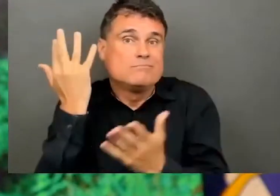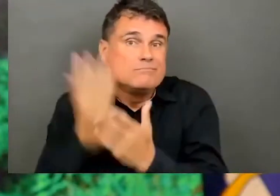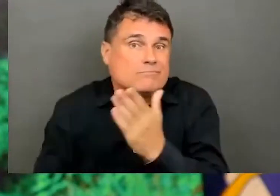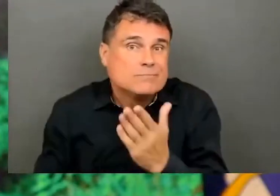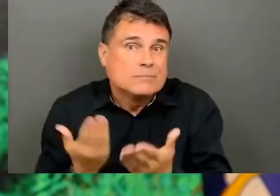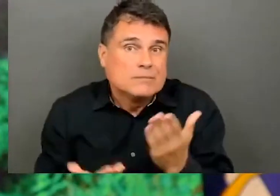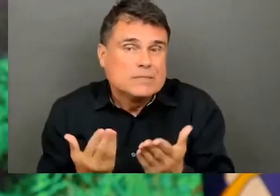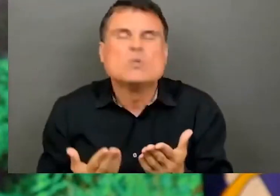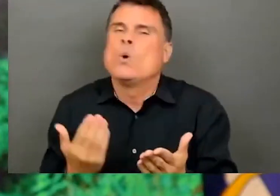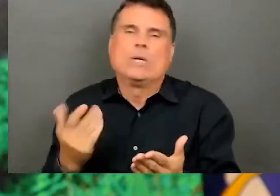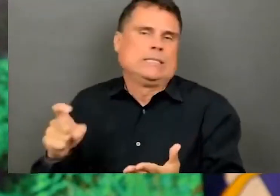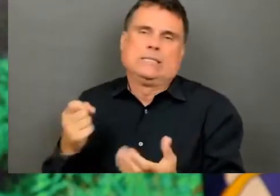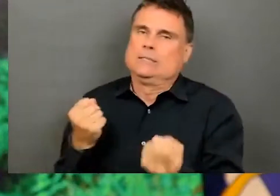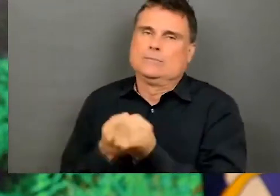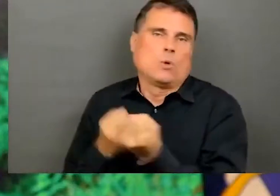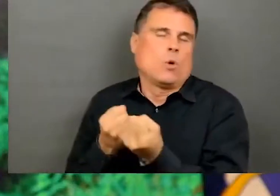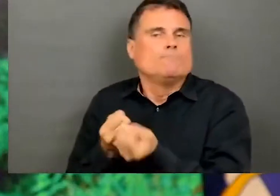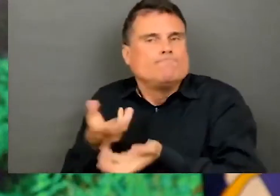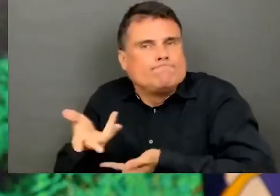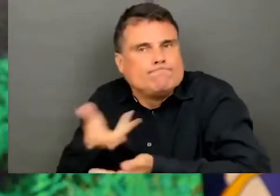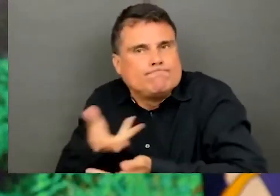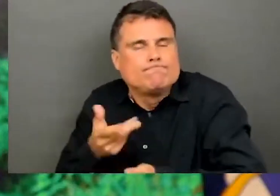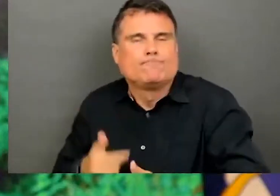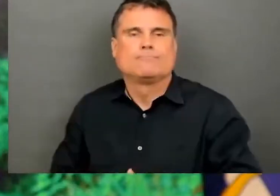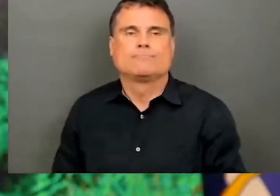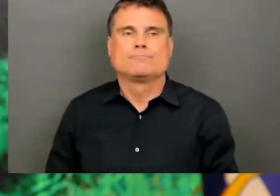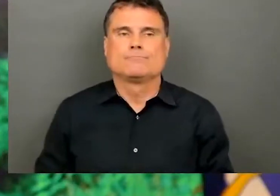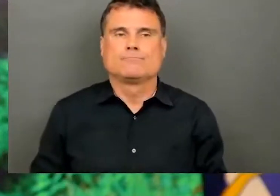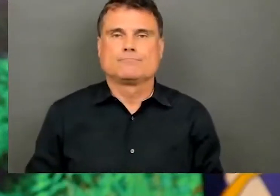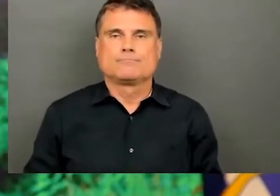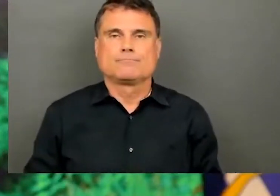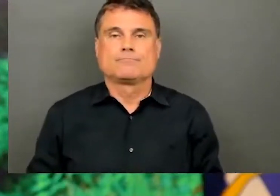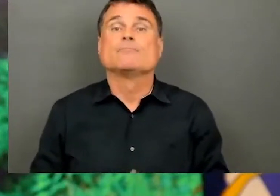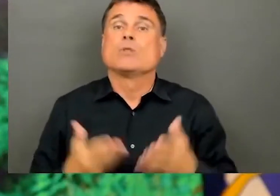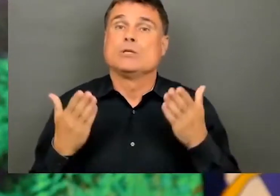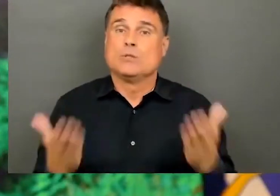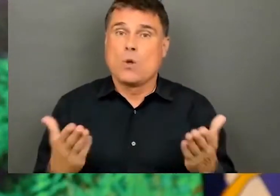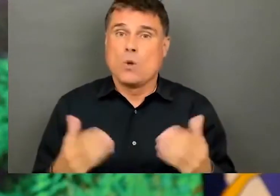It means now that this access, expanded access,